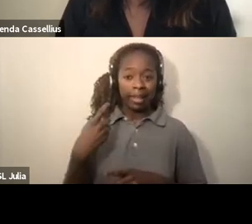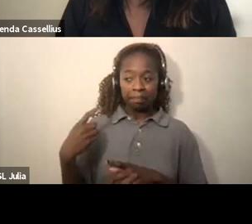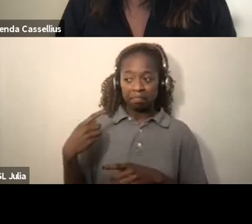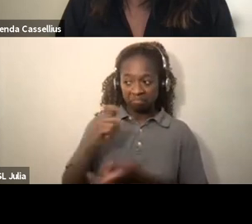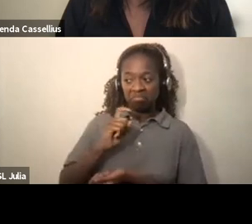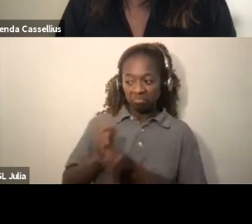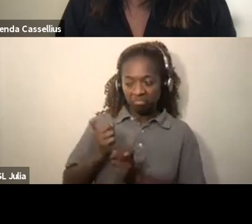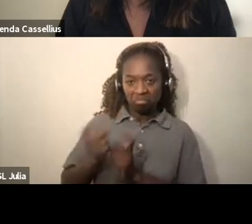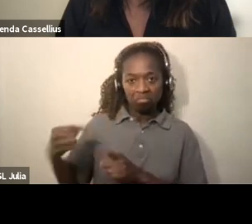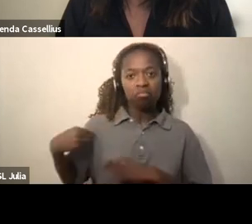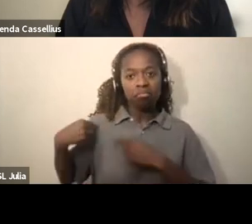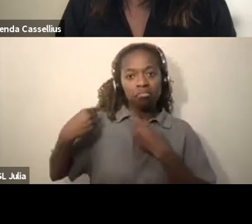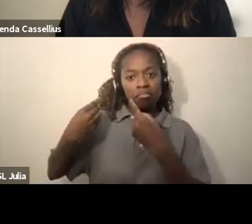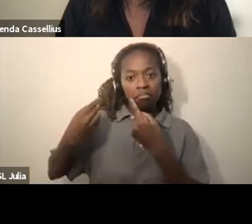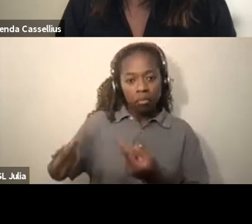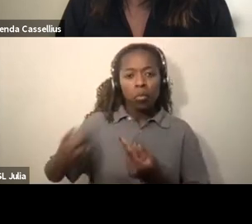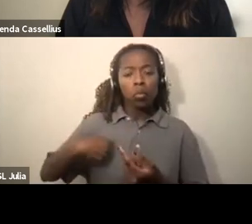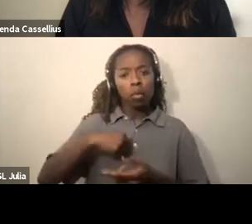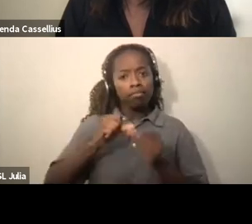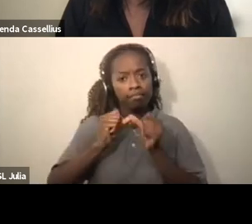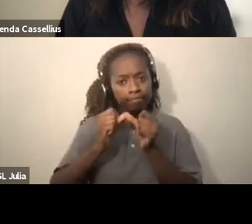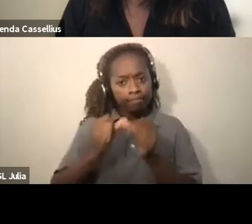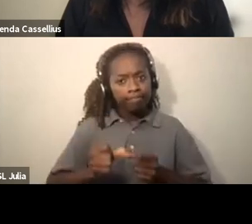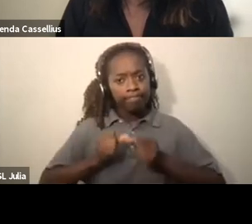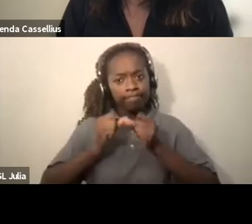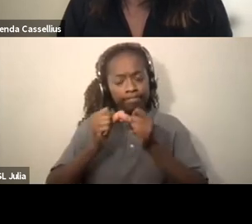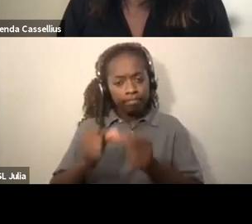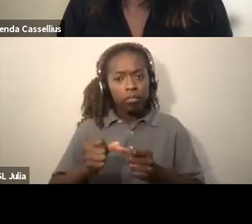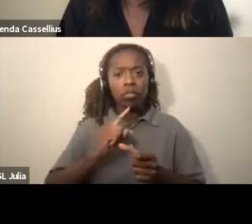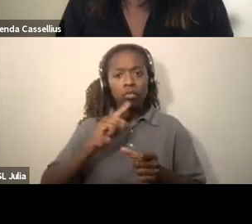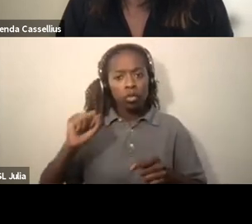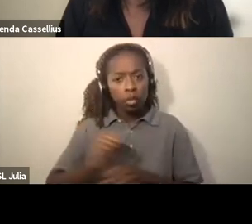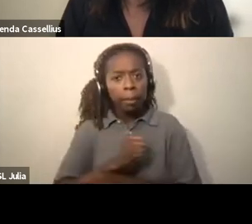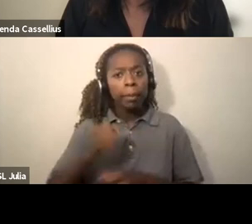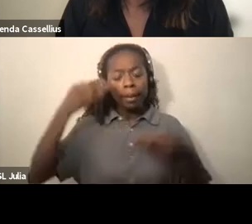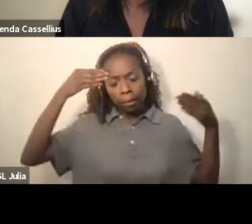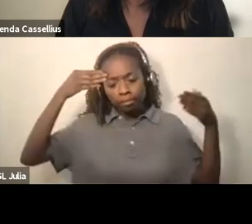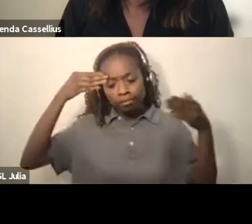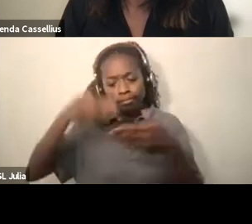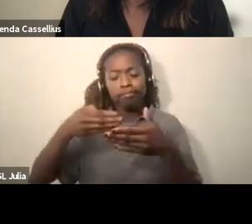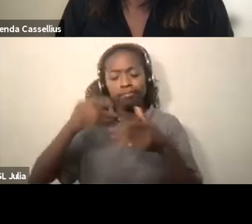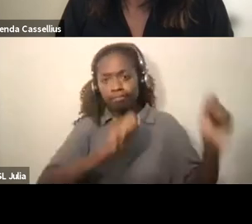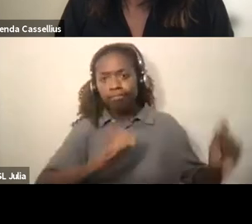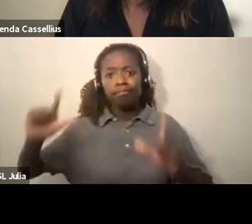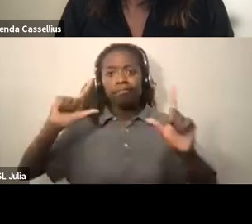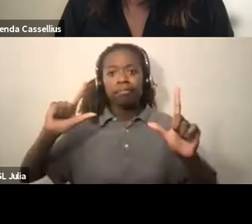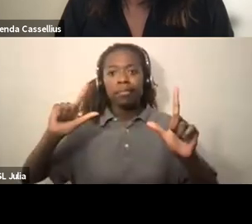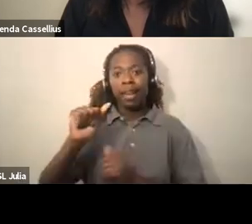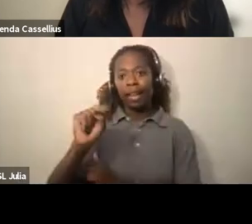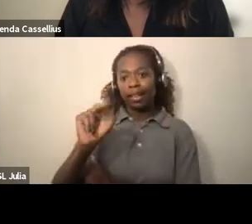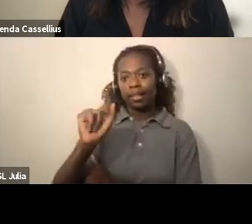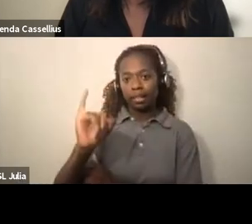multiple years and we just continued to take a sharp anti-racist lens to the code of conduct